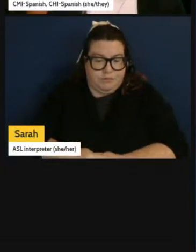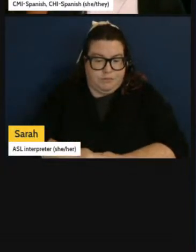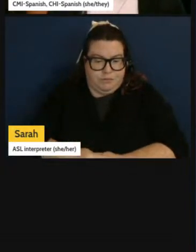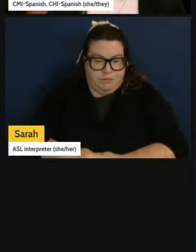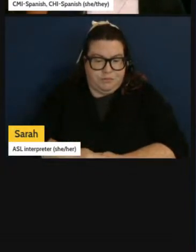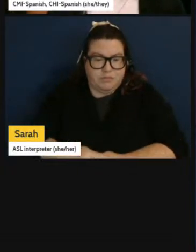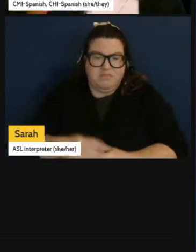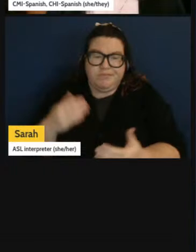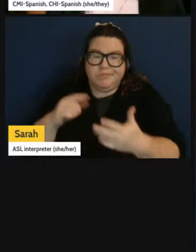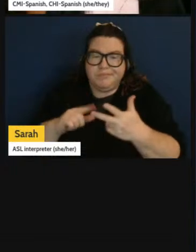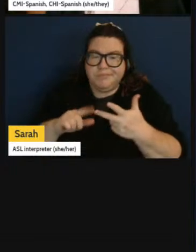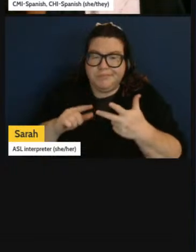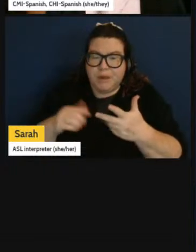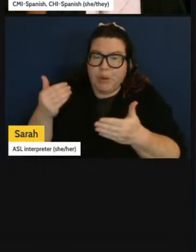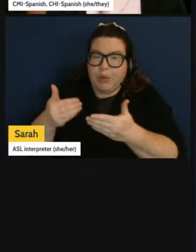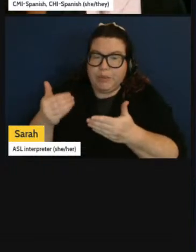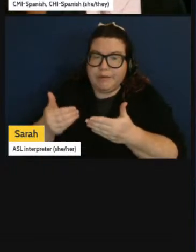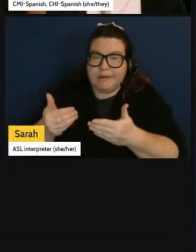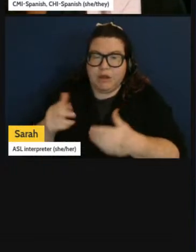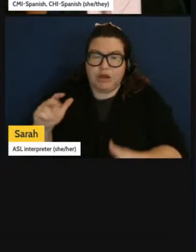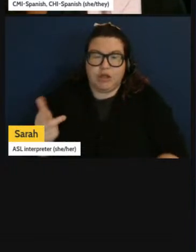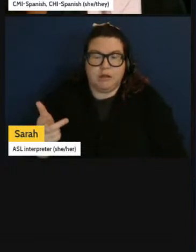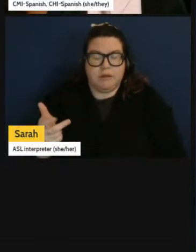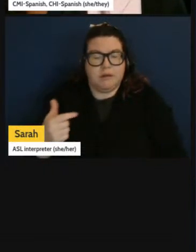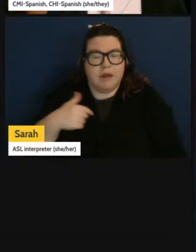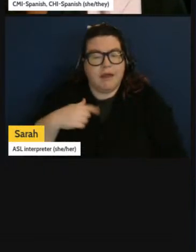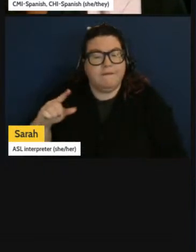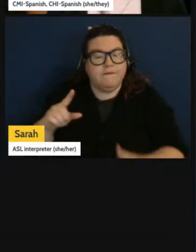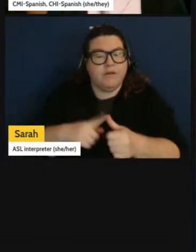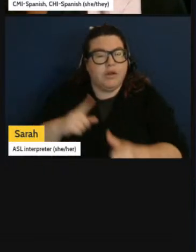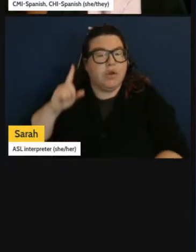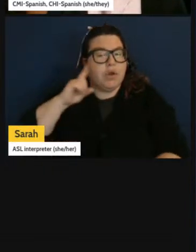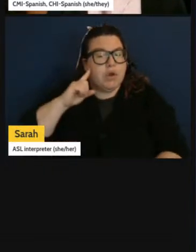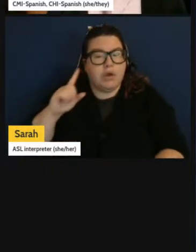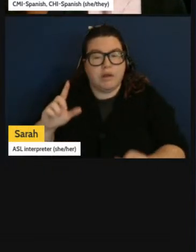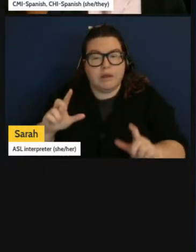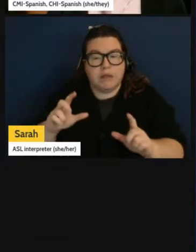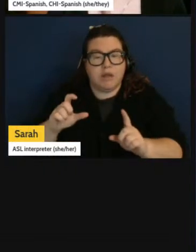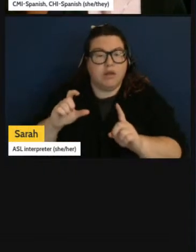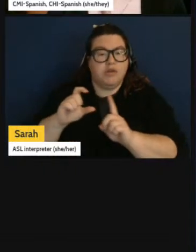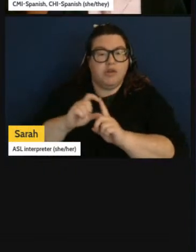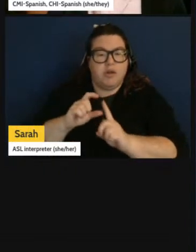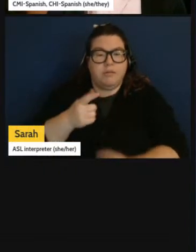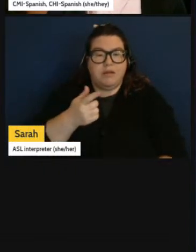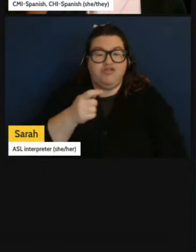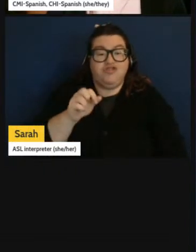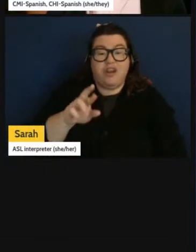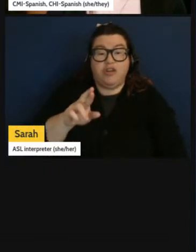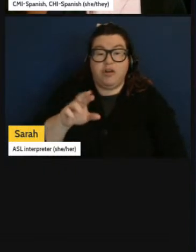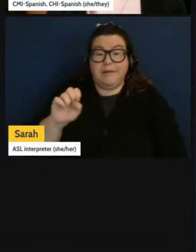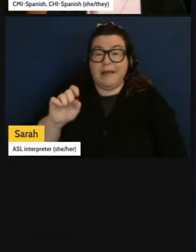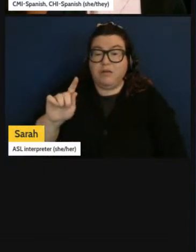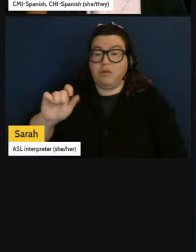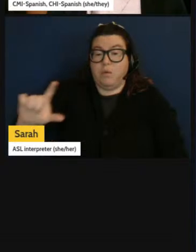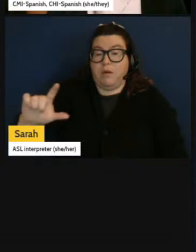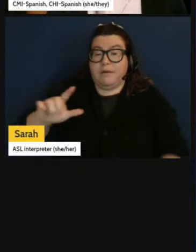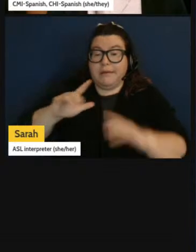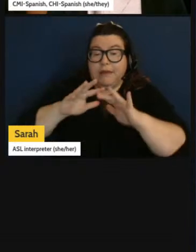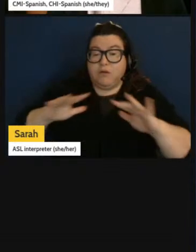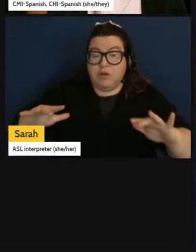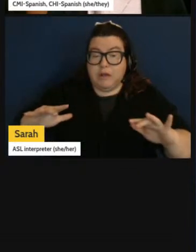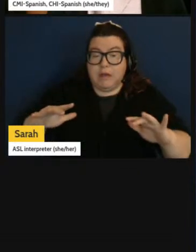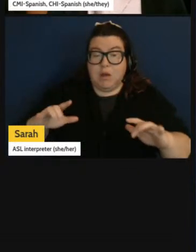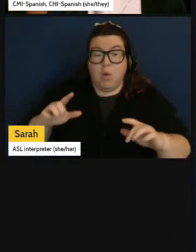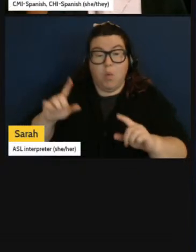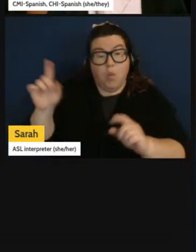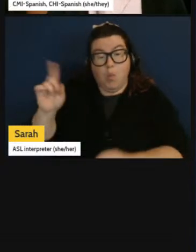close third. Anyways, I first heard this term, gender and sexual diversity, at a